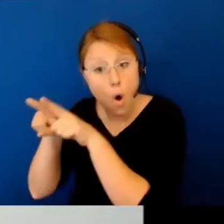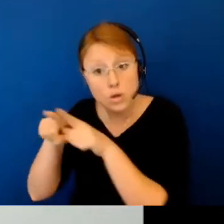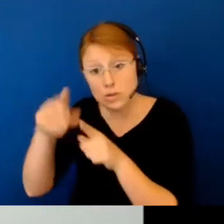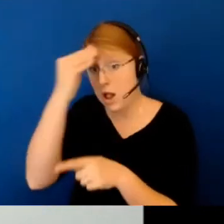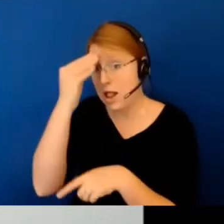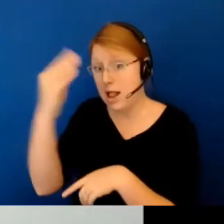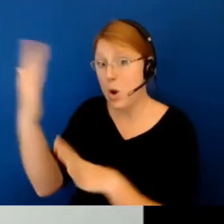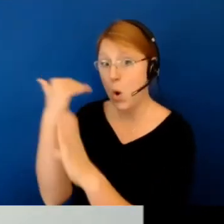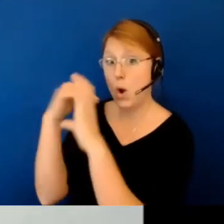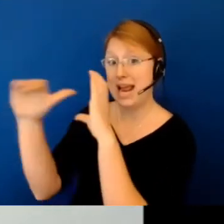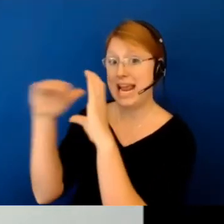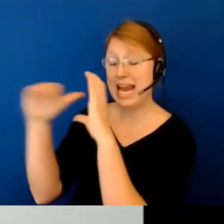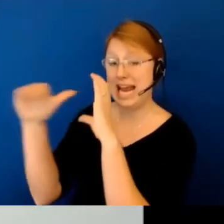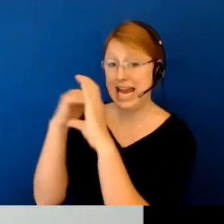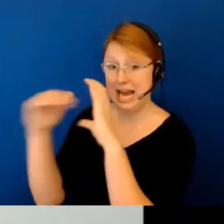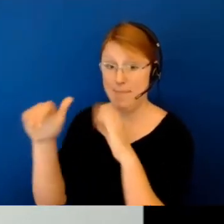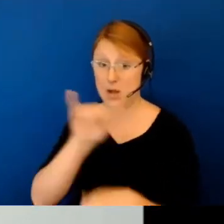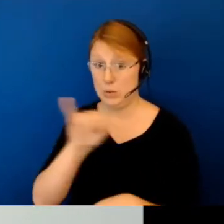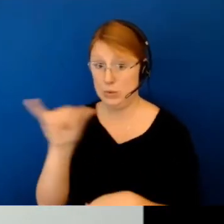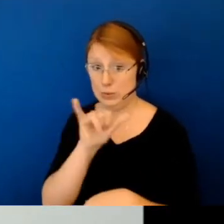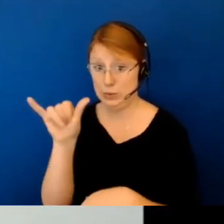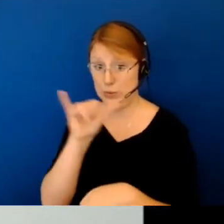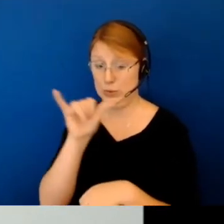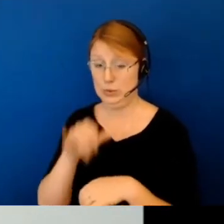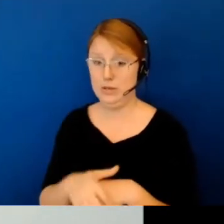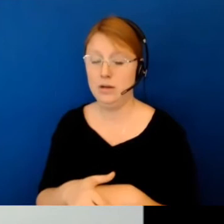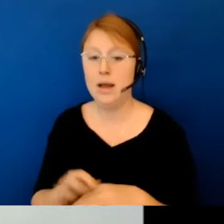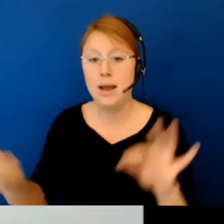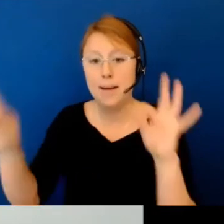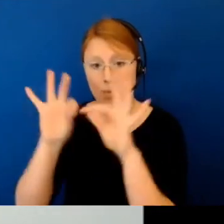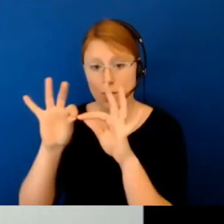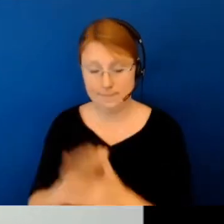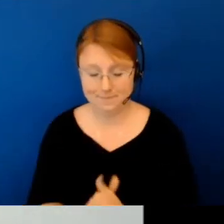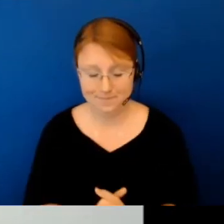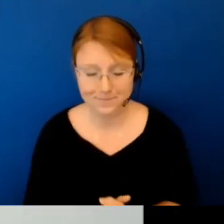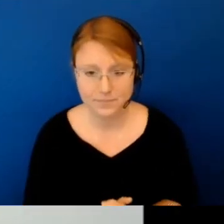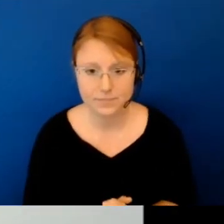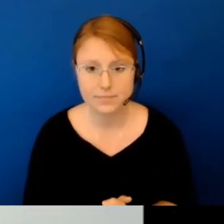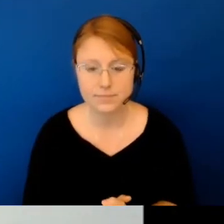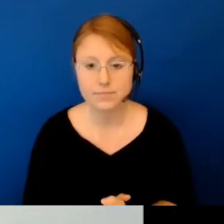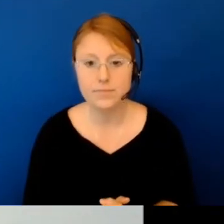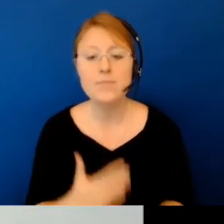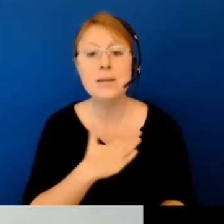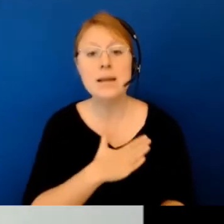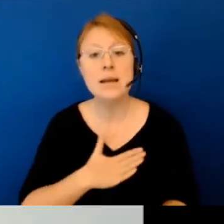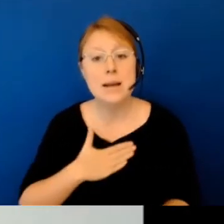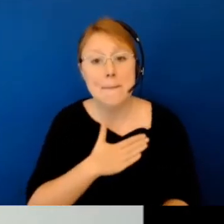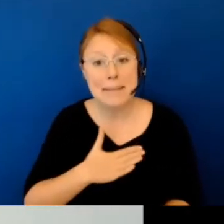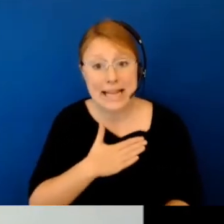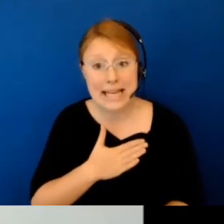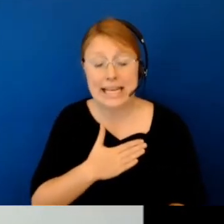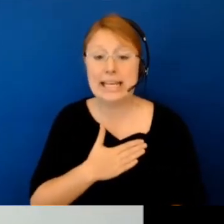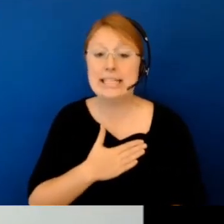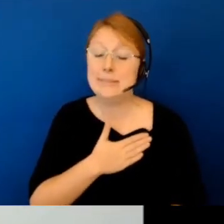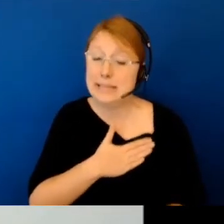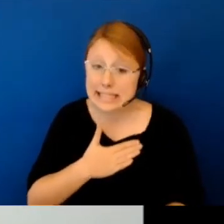the application, but you should try to access it anyway on the Secretary's office. Please make sure that the email address that